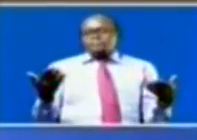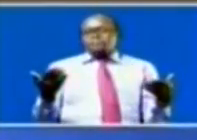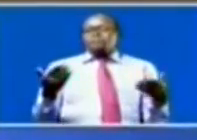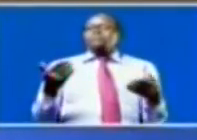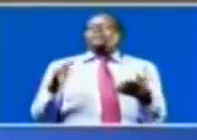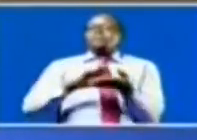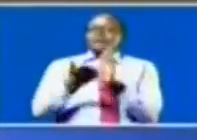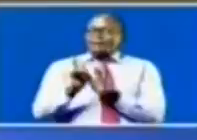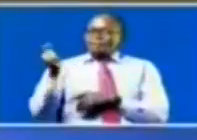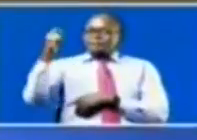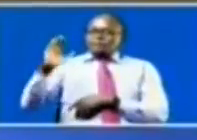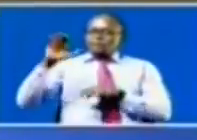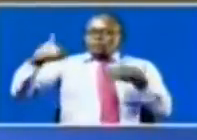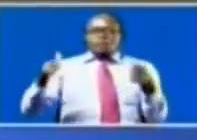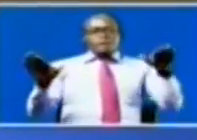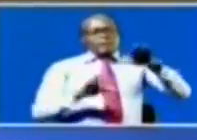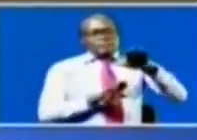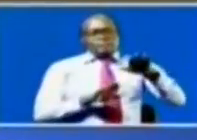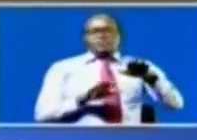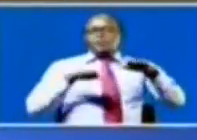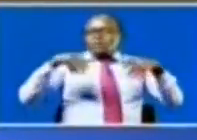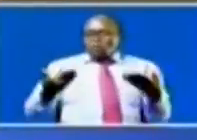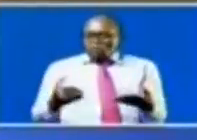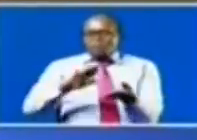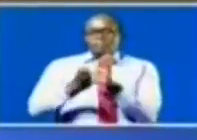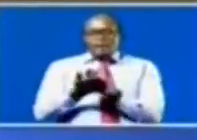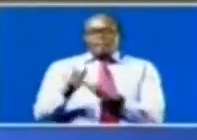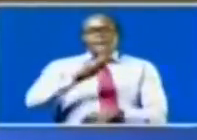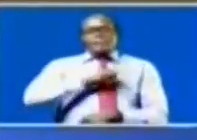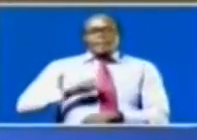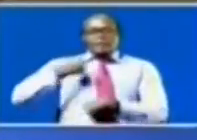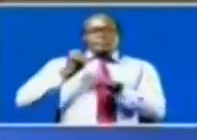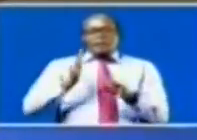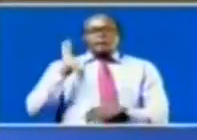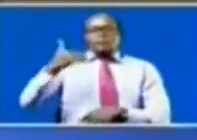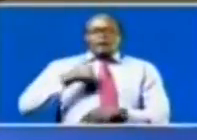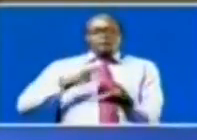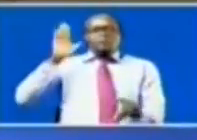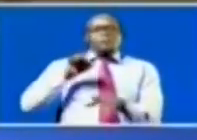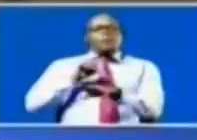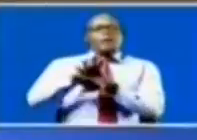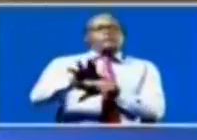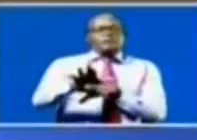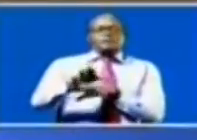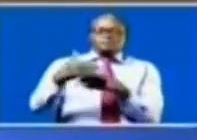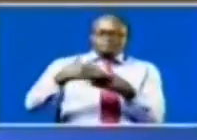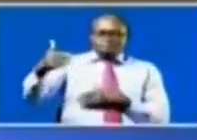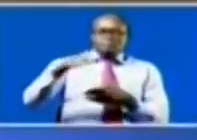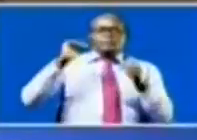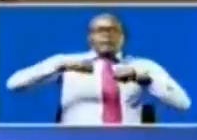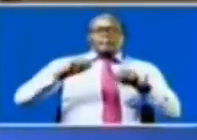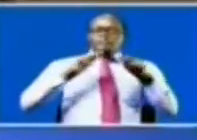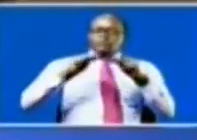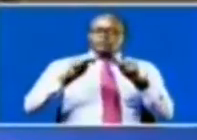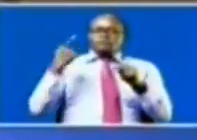ballot as a presidential candidate or as a running mate, or he will be the kingmaker, he will have a lot of influence. And going forward, he can be able to